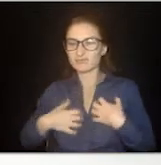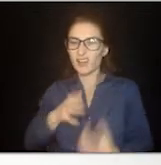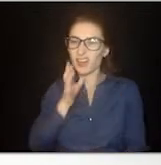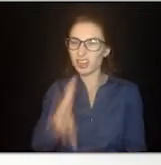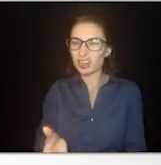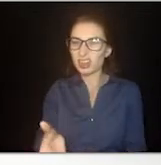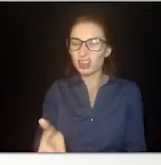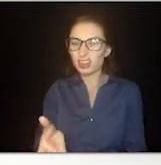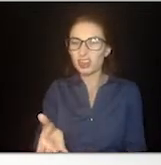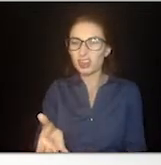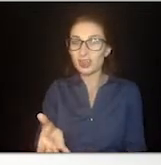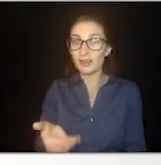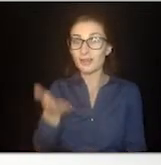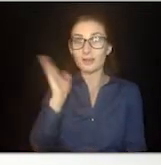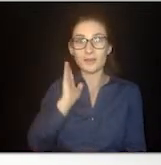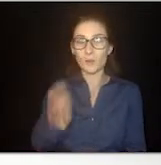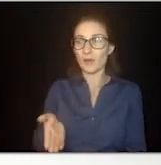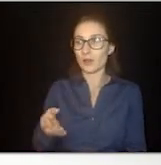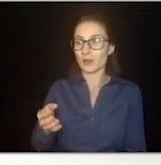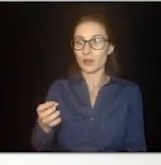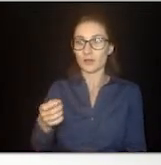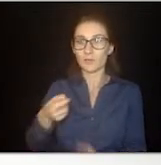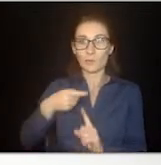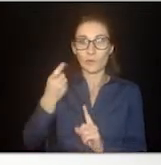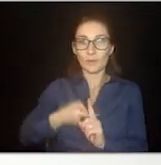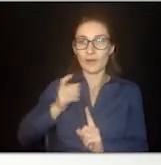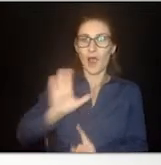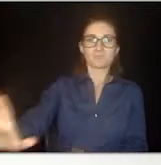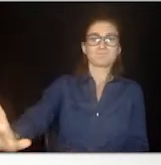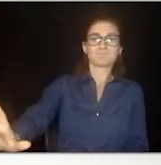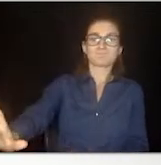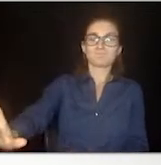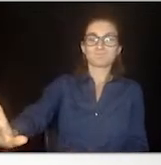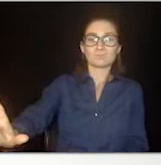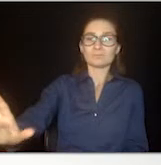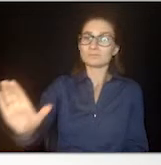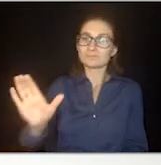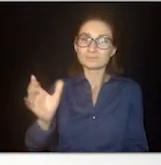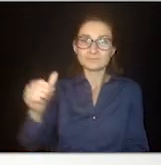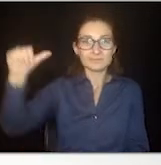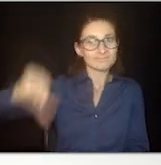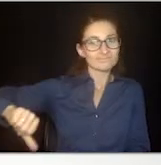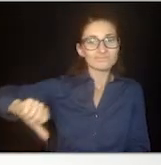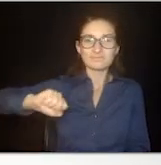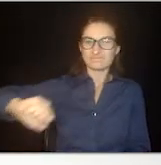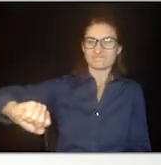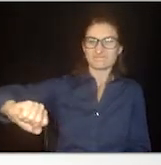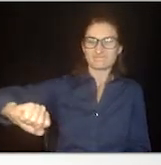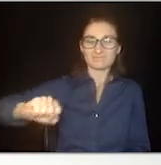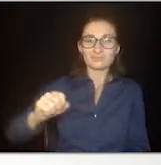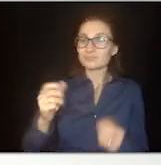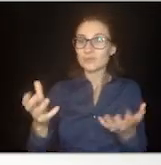because they're going to automatically push it away, turn off, not want to learn if you're